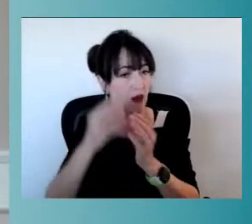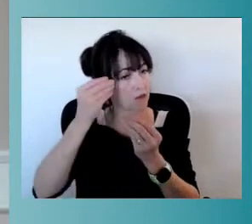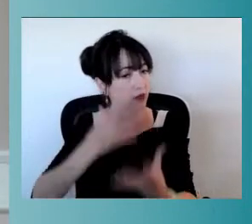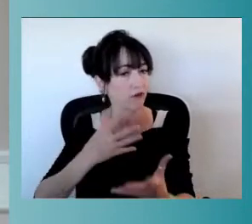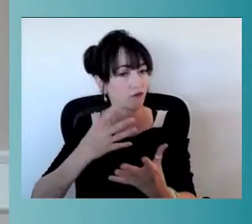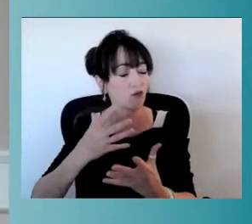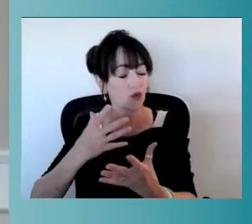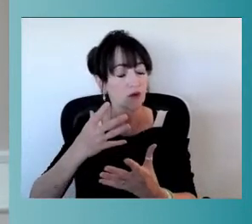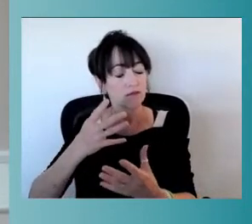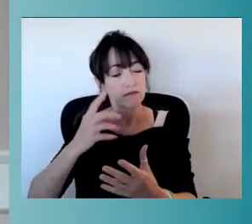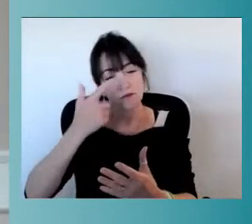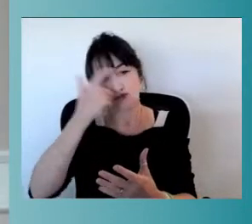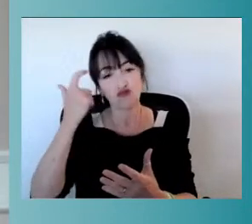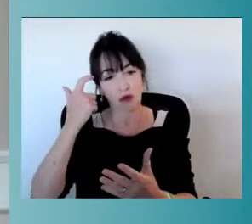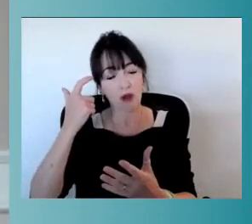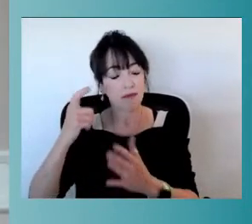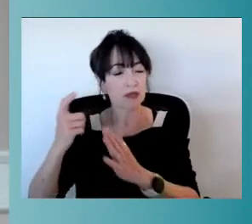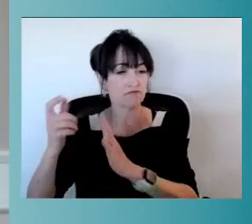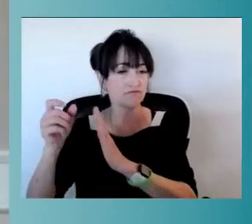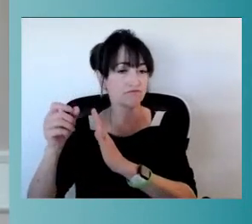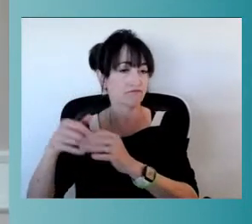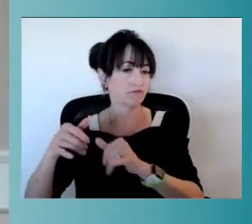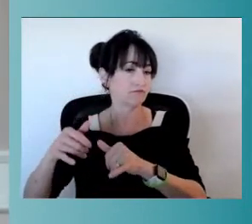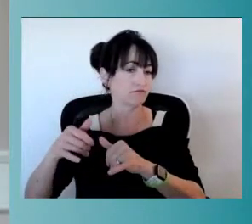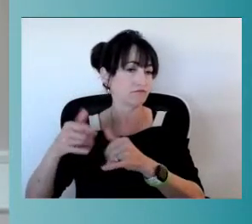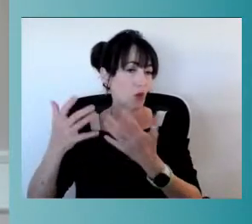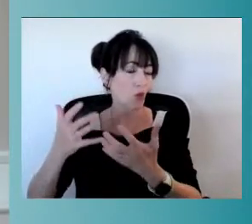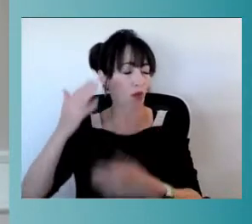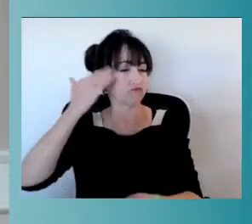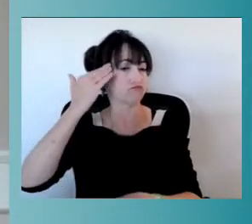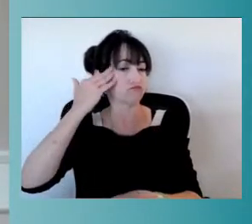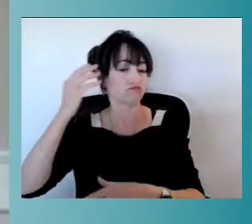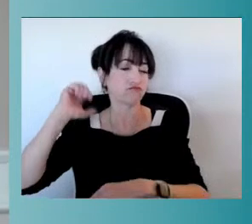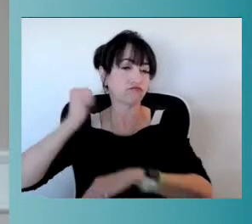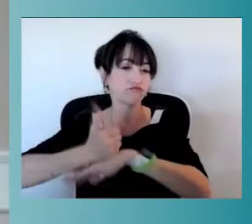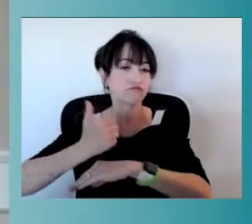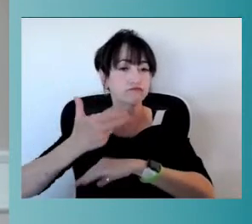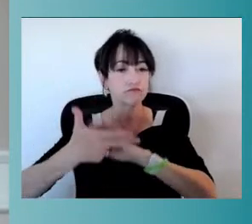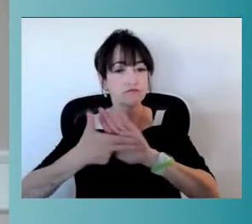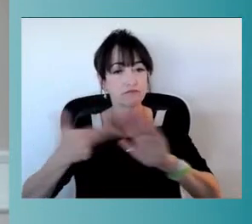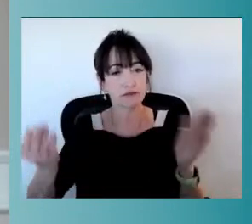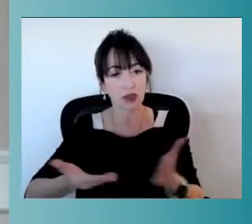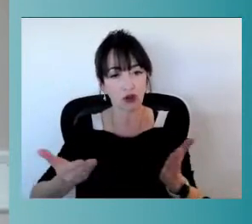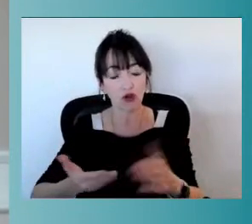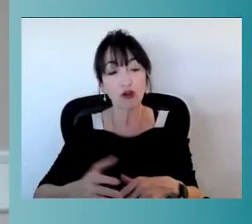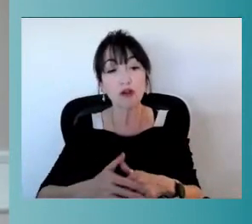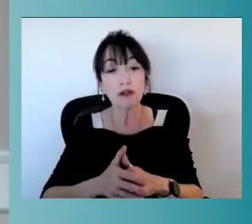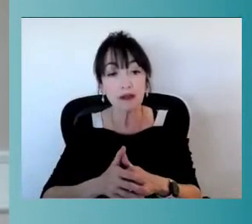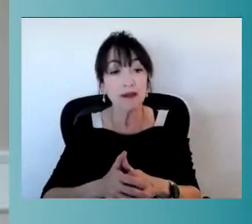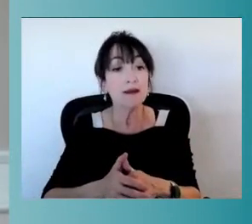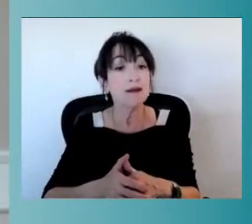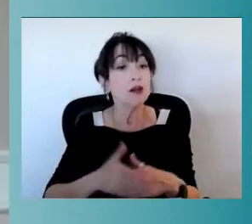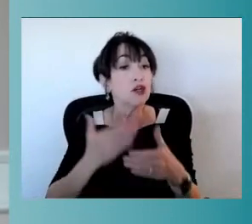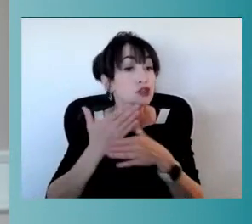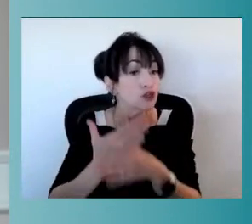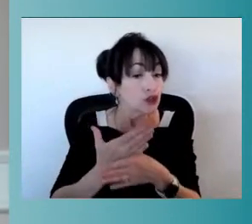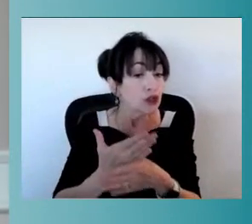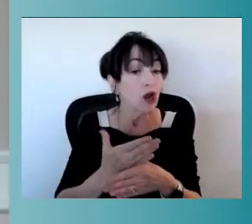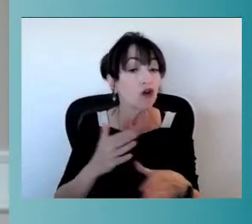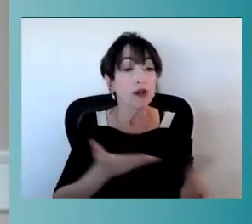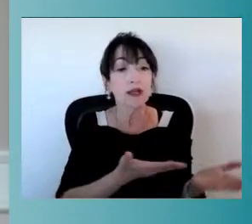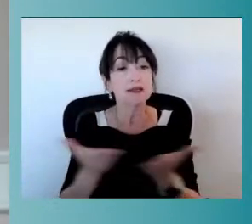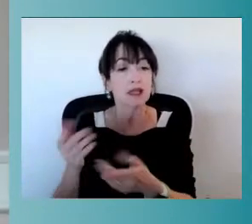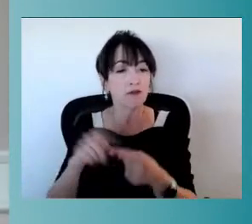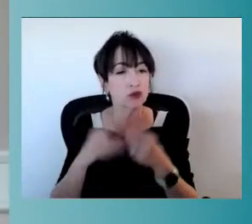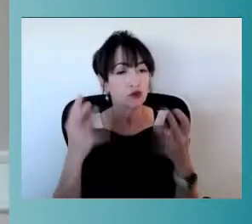Award. As you all know, Wilmington University has been out in front in sharing and delivering the trauma-informed approach to many